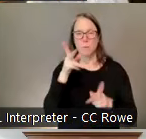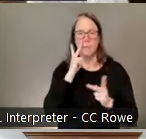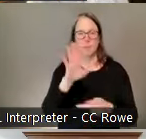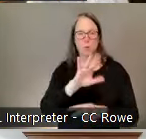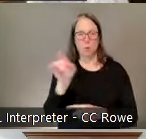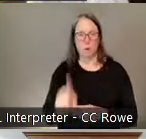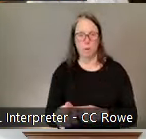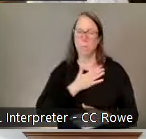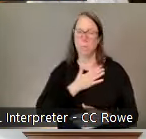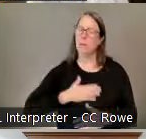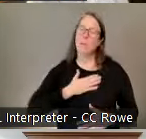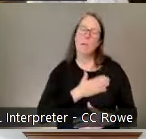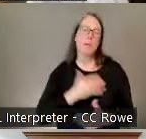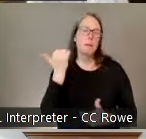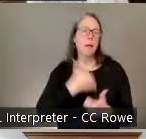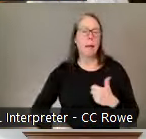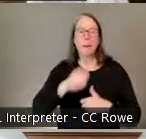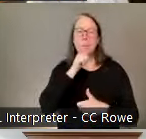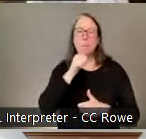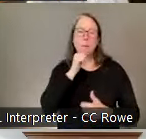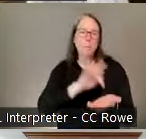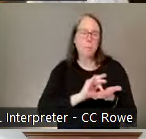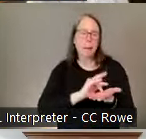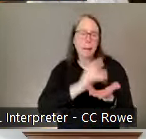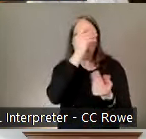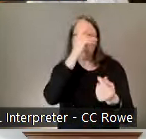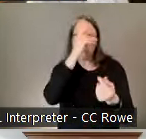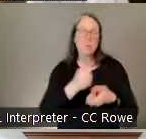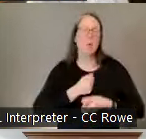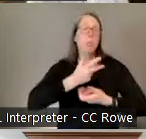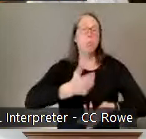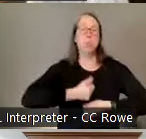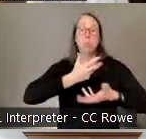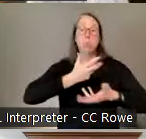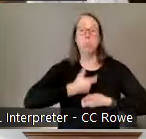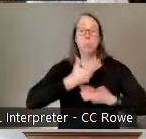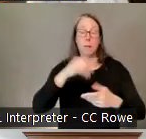Please do not share any personal medical information or questions in the chat box.